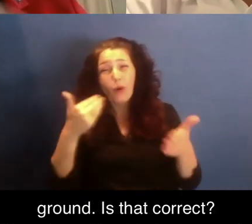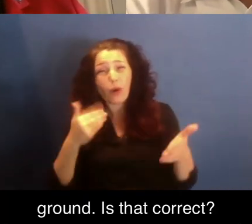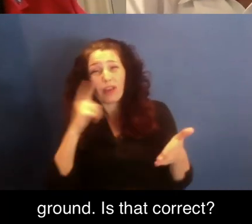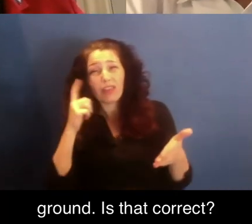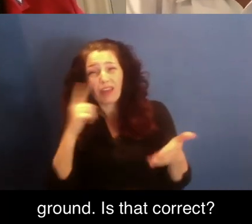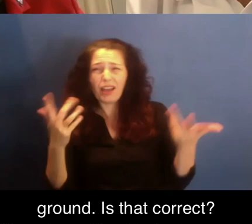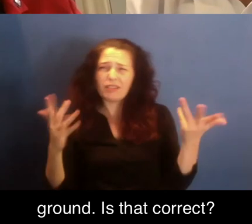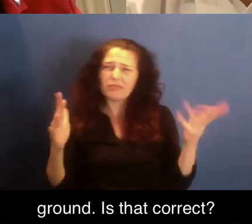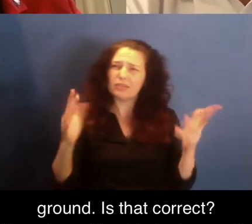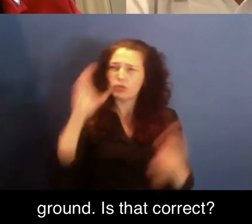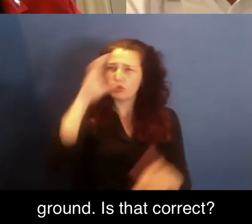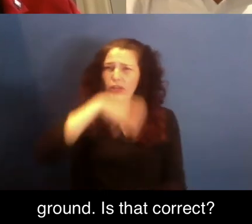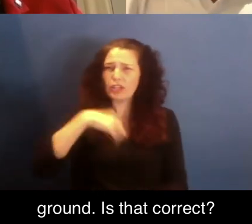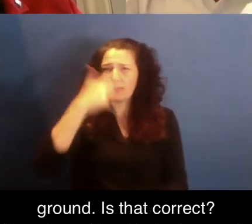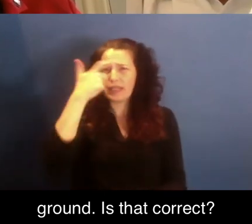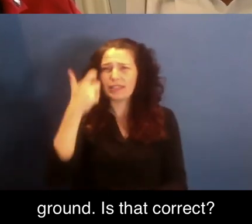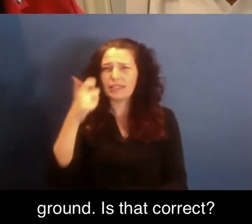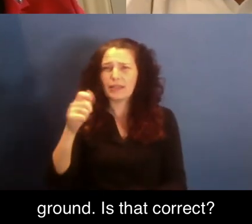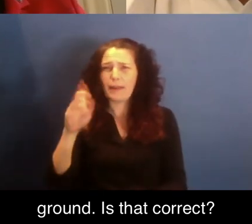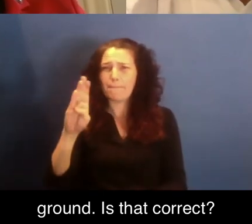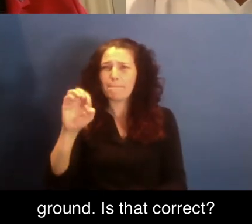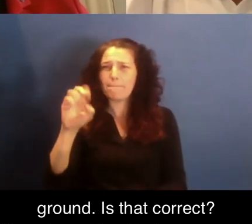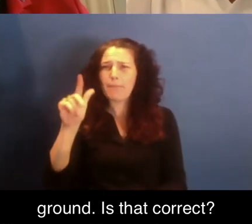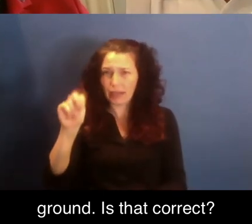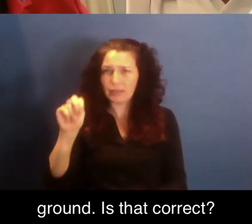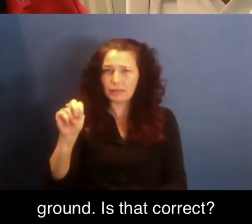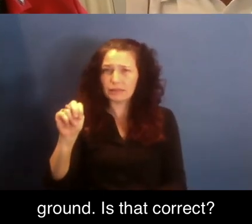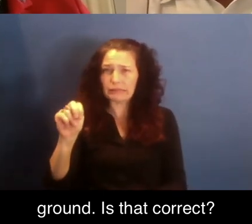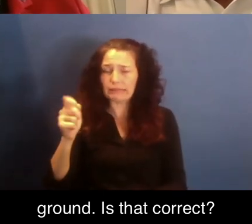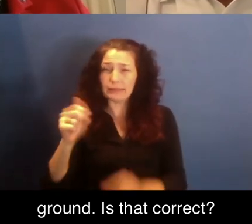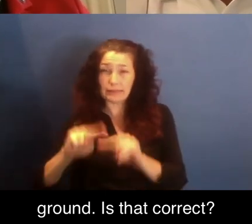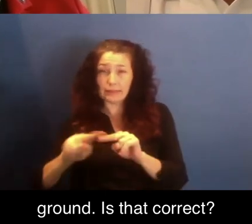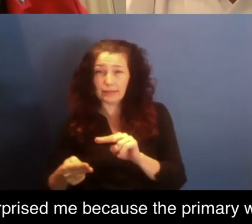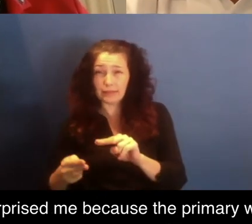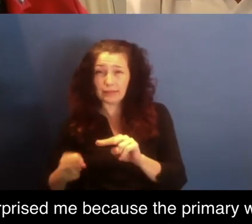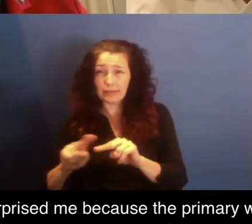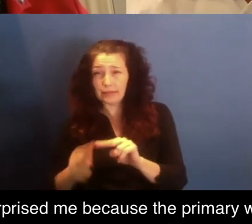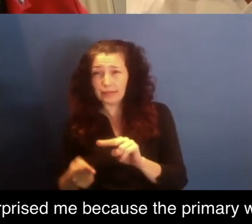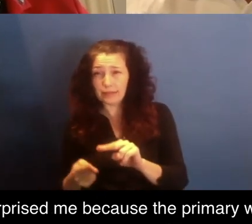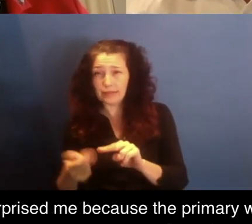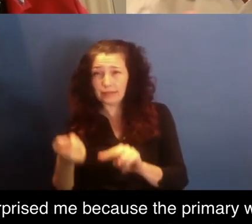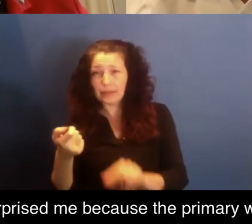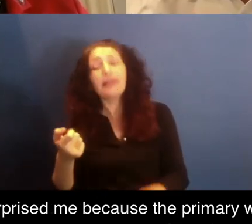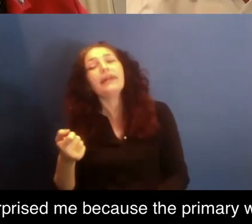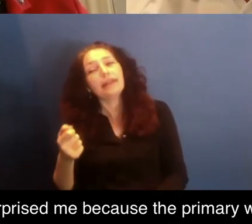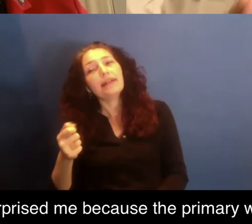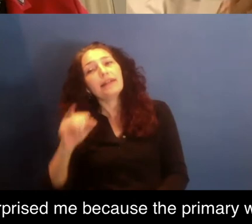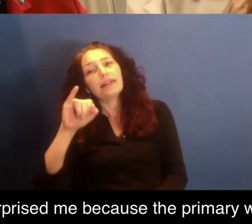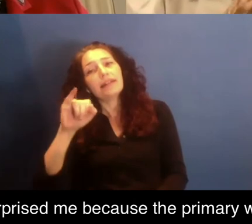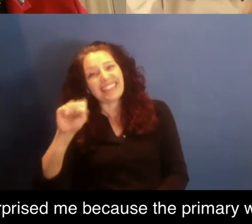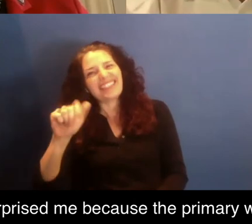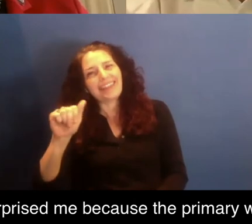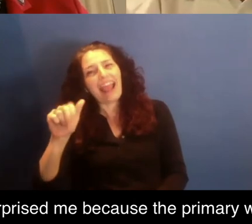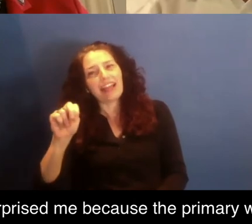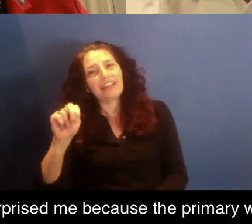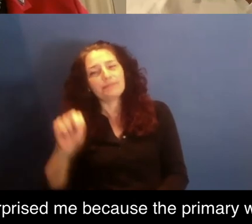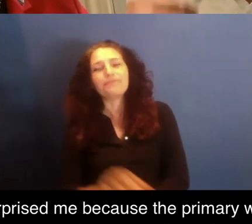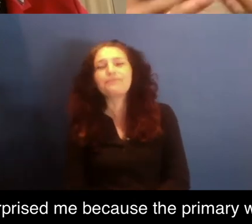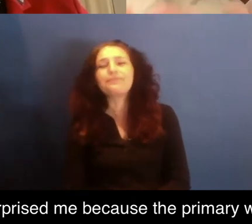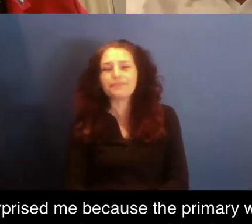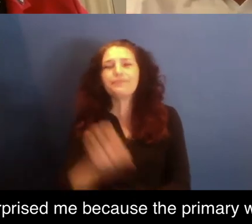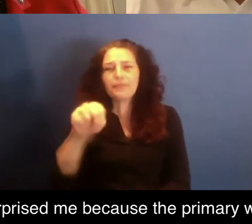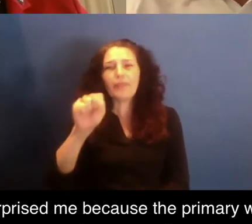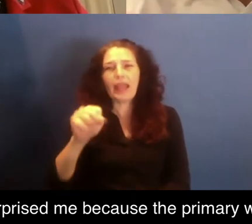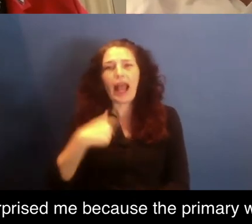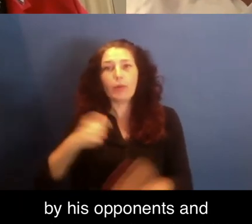Yes. No, he, no, he lost ground, uh, in the, which surprised me because the primary was over,